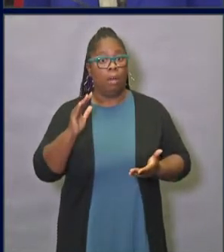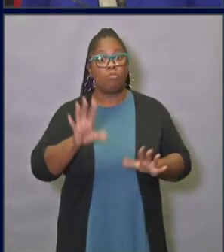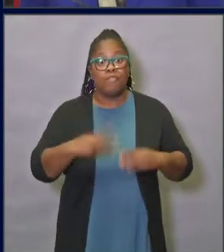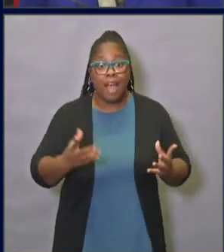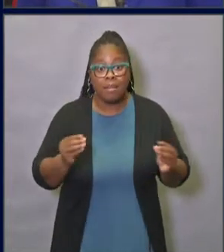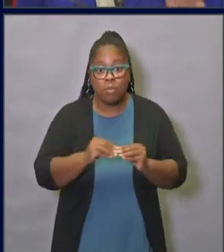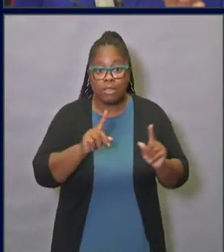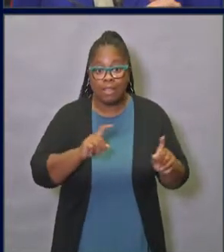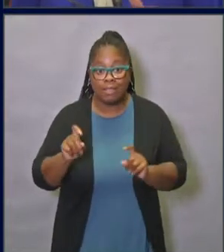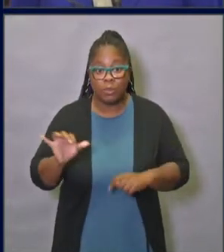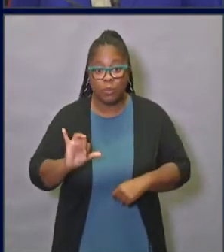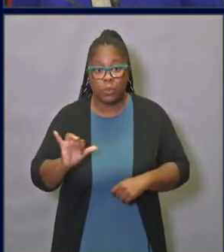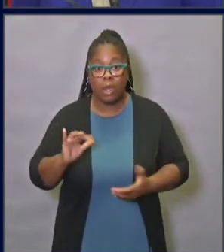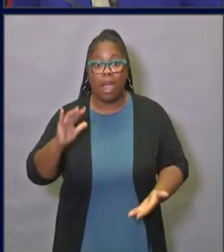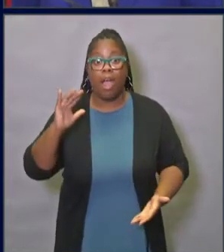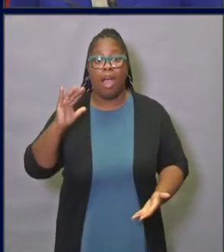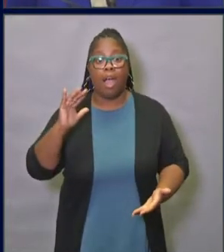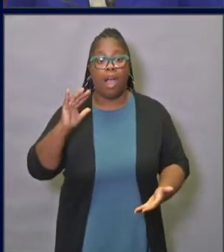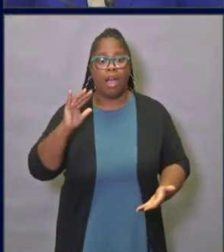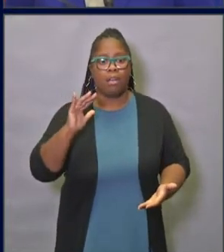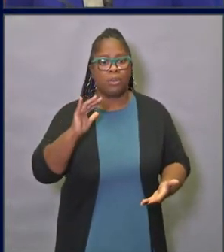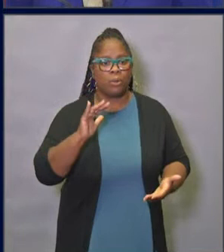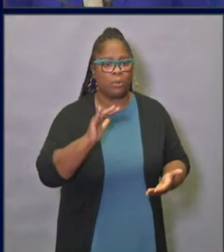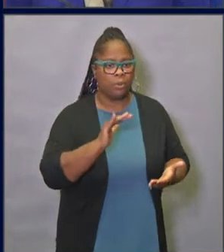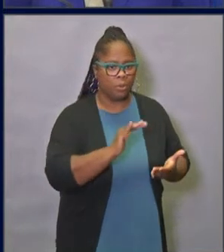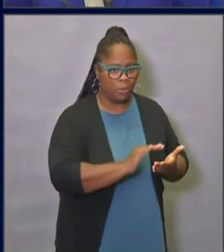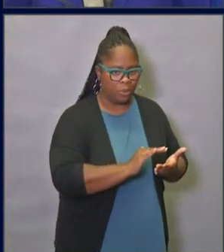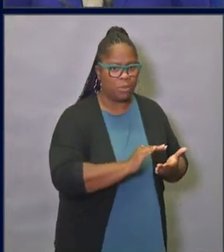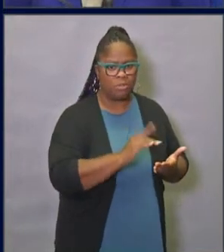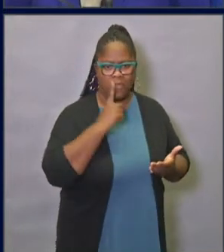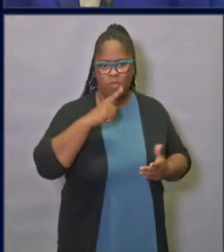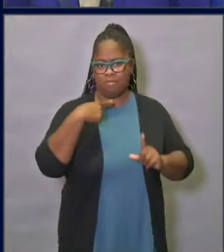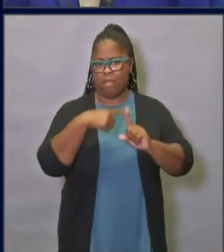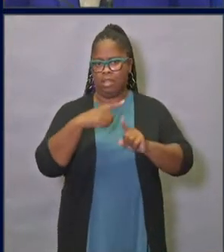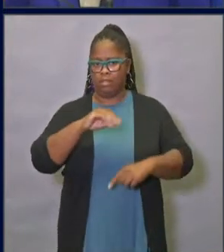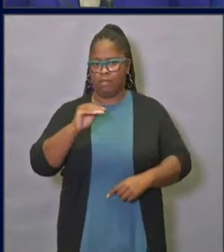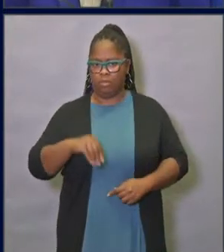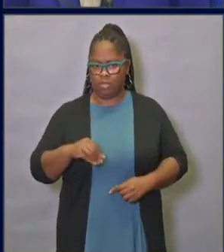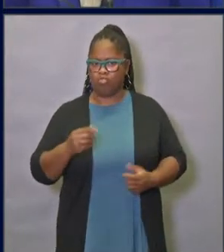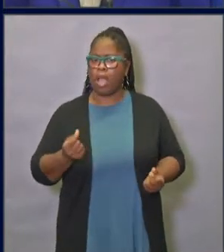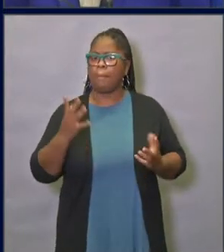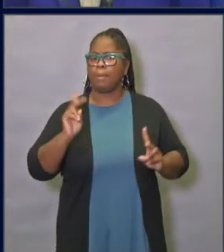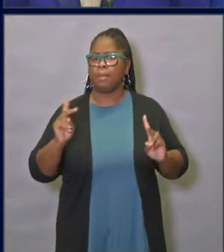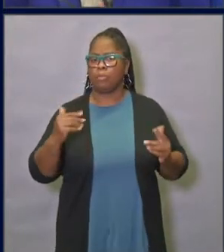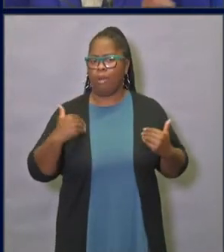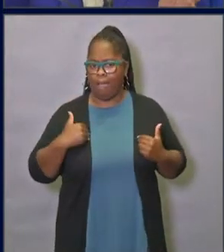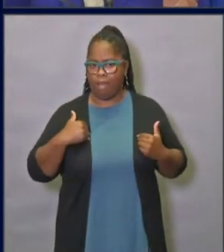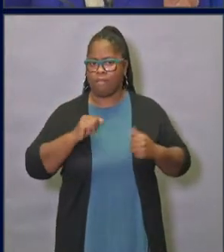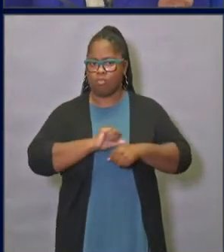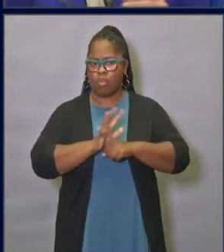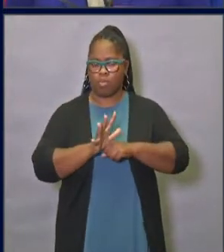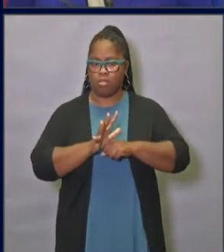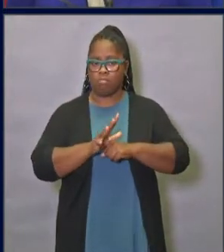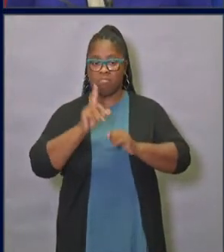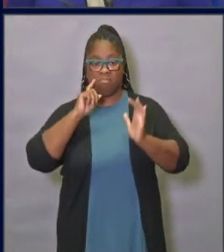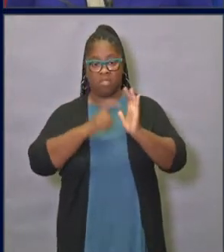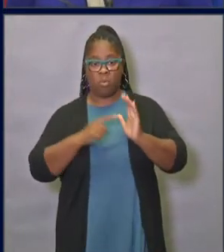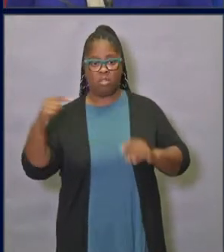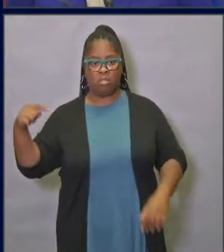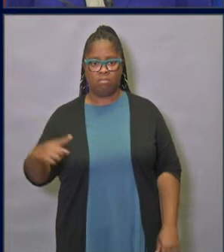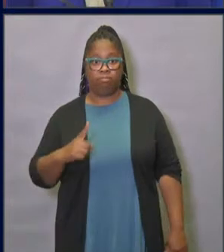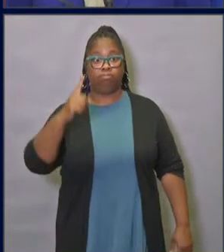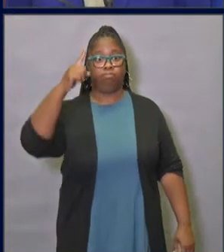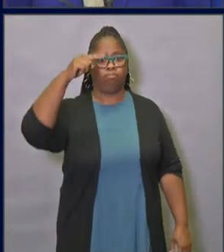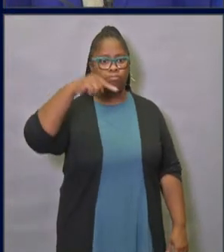testing capacity. We've seen that our test positivity rate has dropped again. And you can see that the test positivity rate